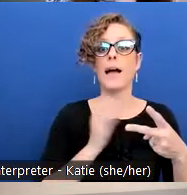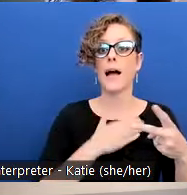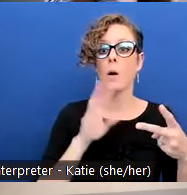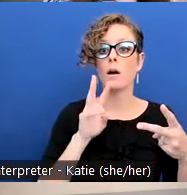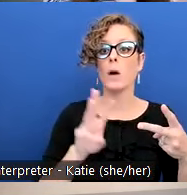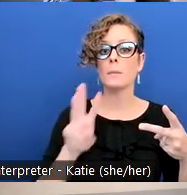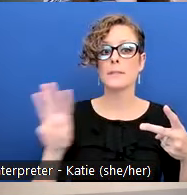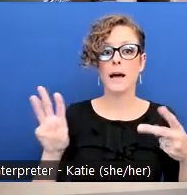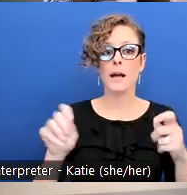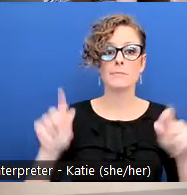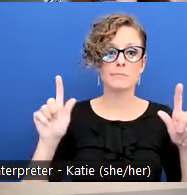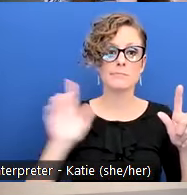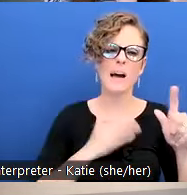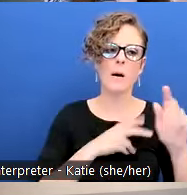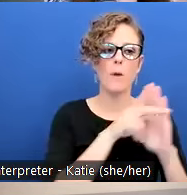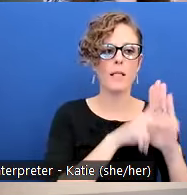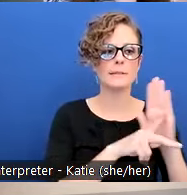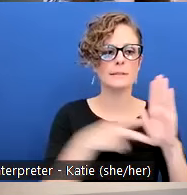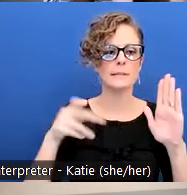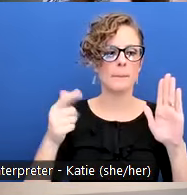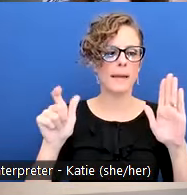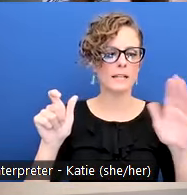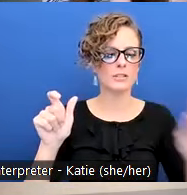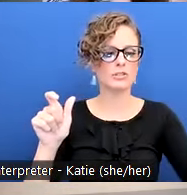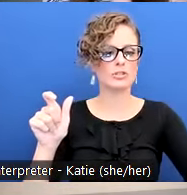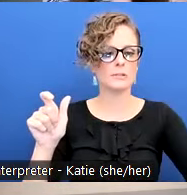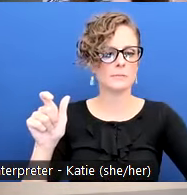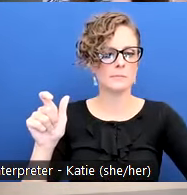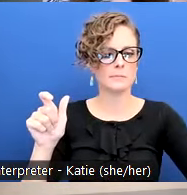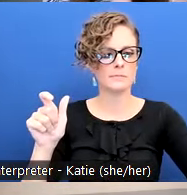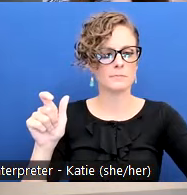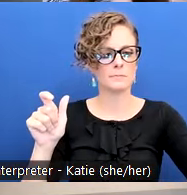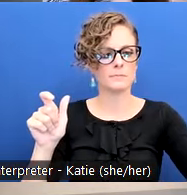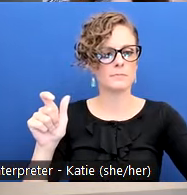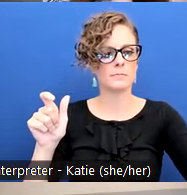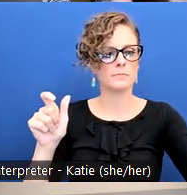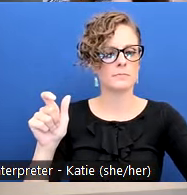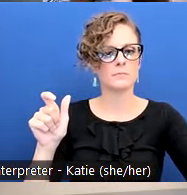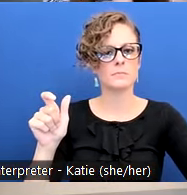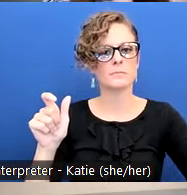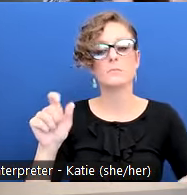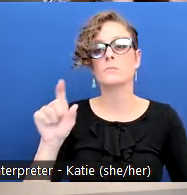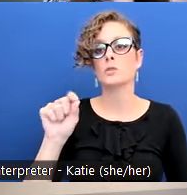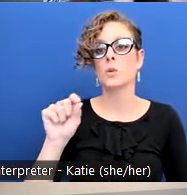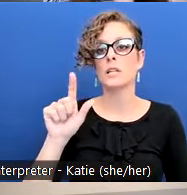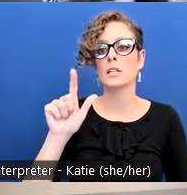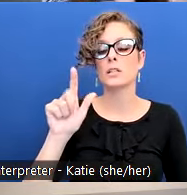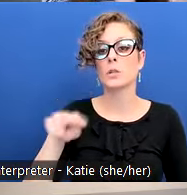on our policy page, you can see our 2022 full legislative session